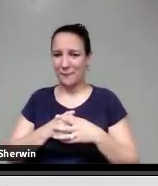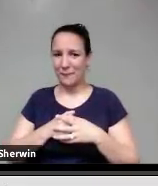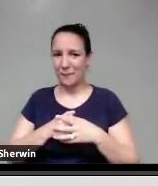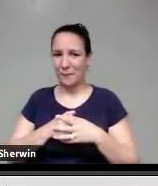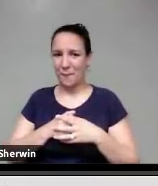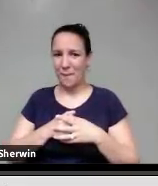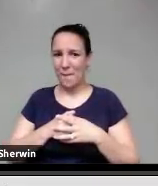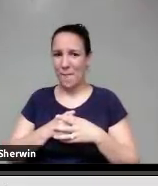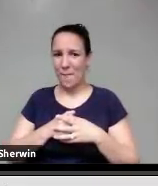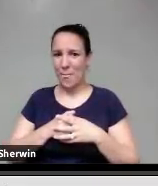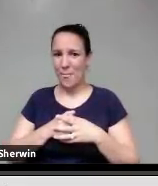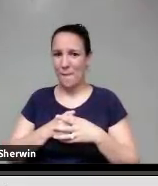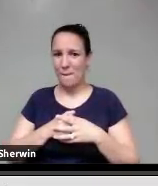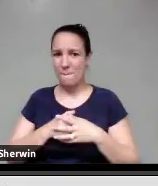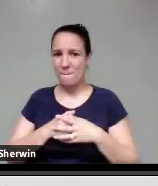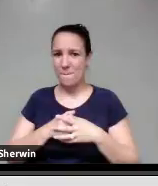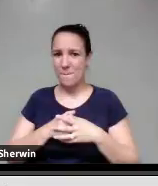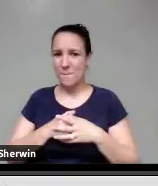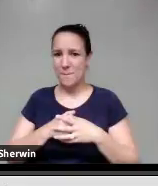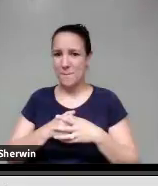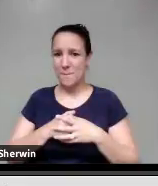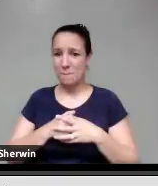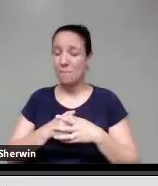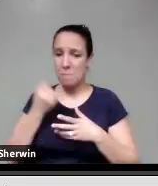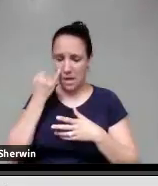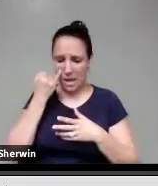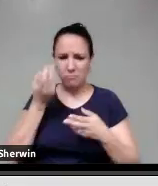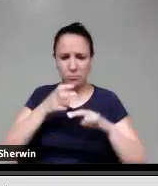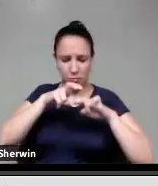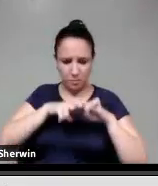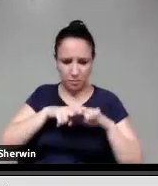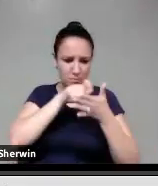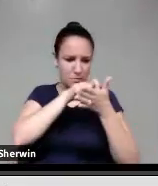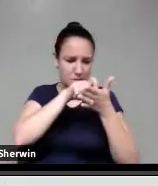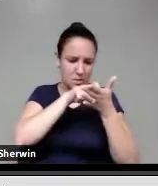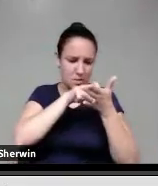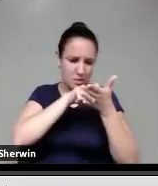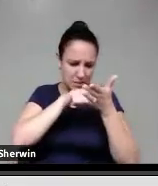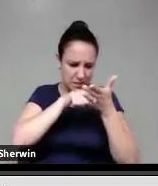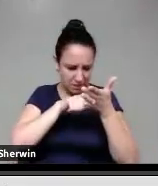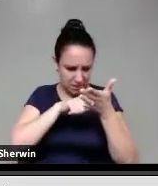in your library, you would probably come up with 180 with all of the different categories